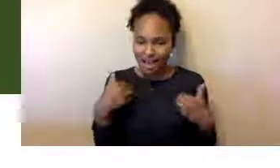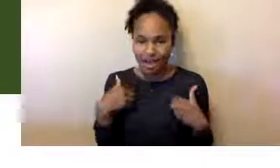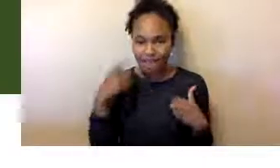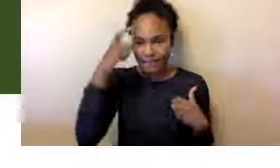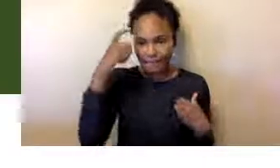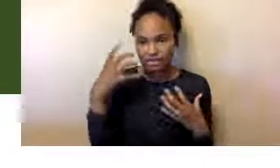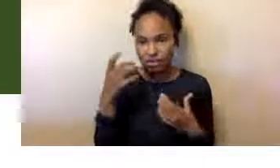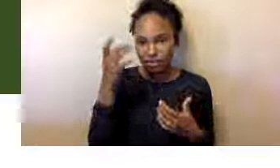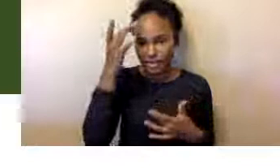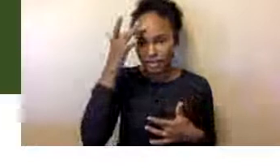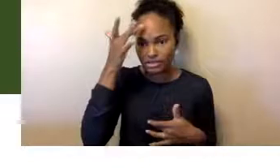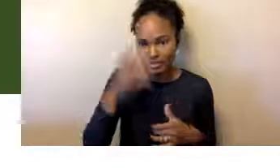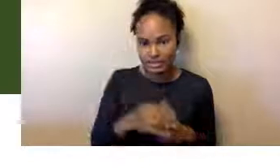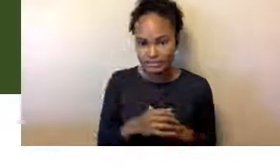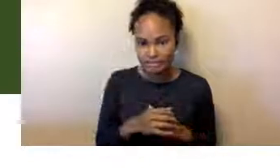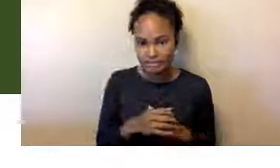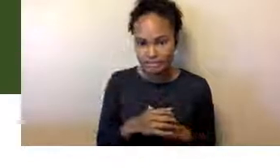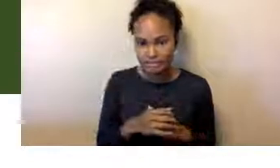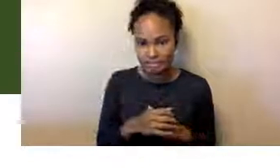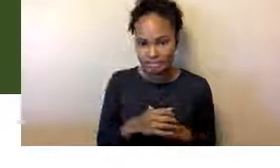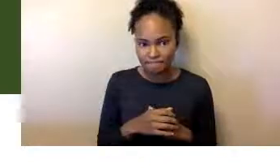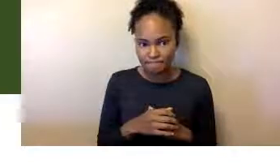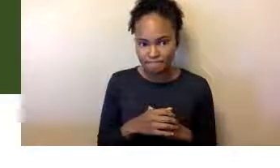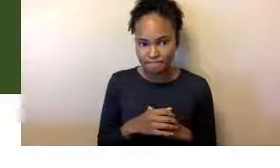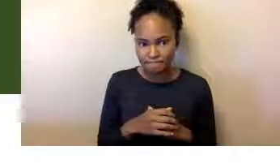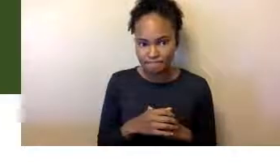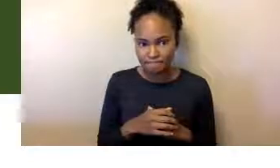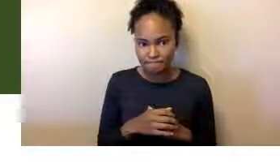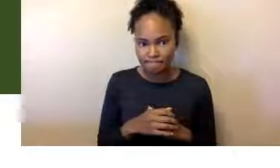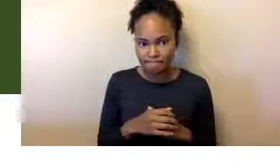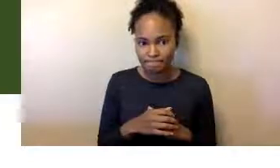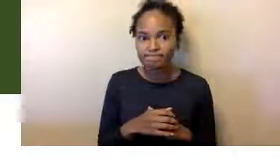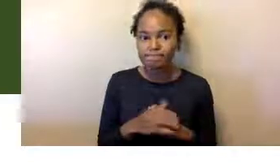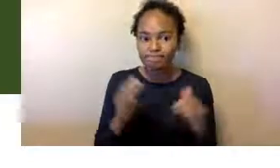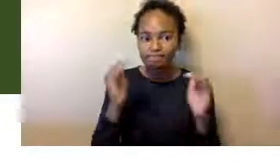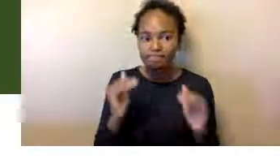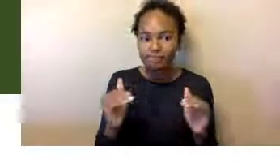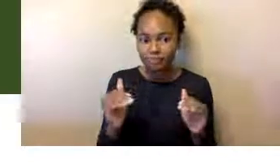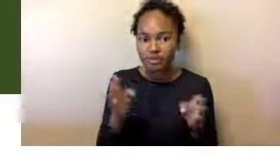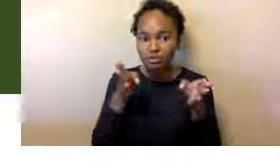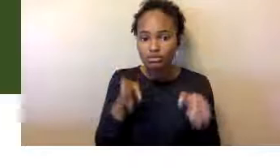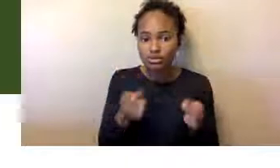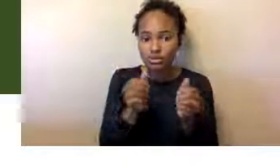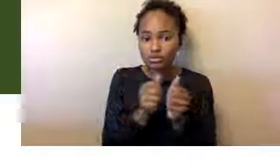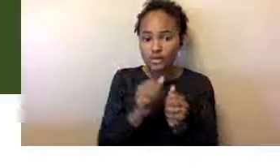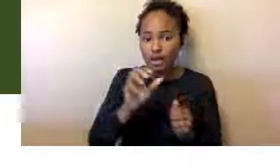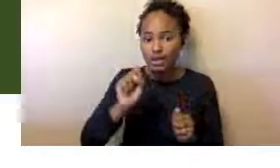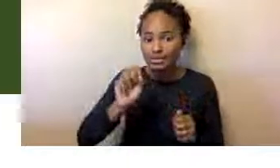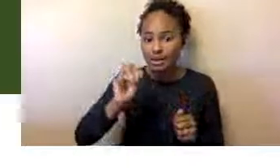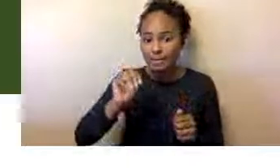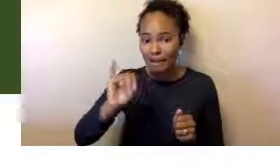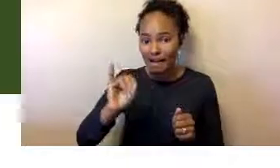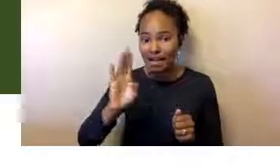illness. And persons with SMI also make up 1 in 4 fatal encounters with law